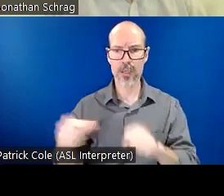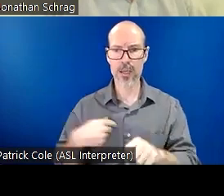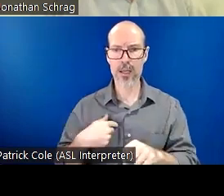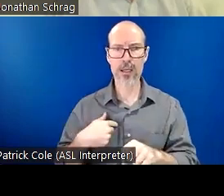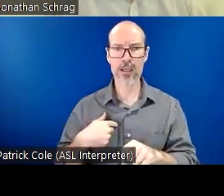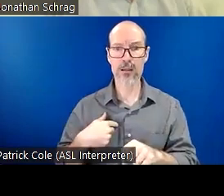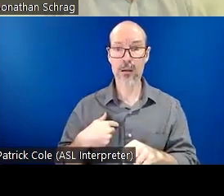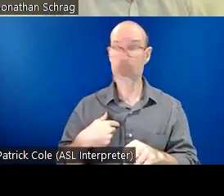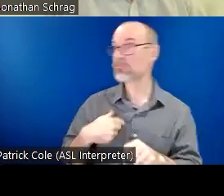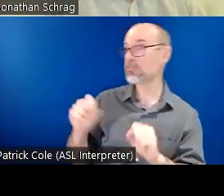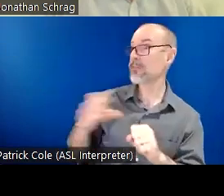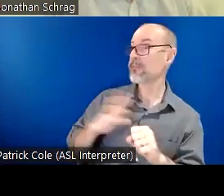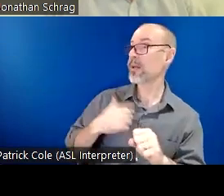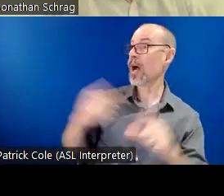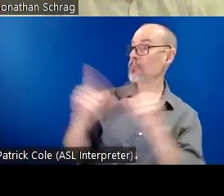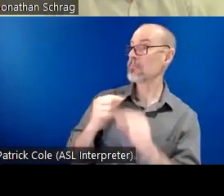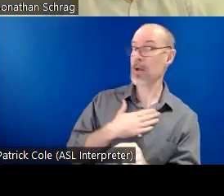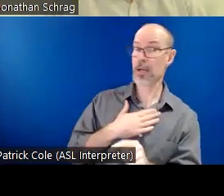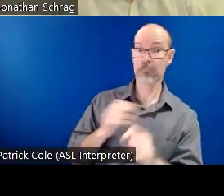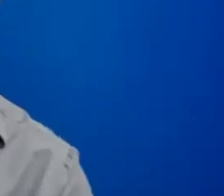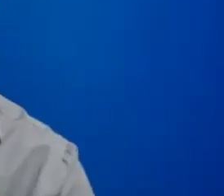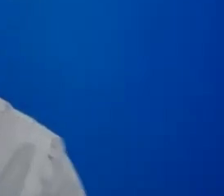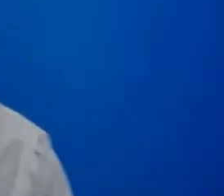I'll stop sharing. Okay.